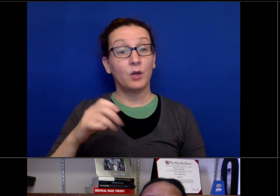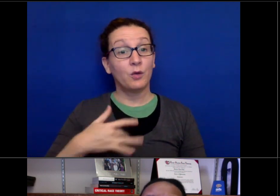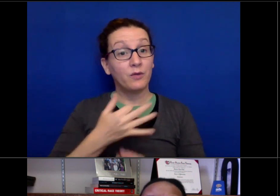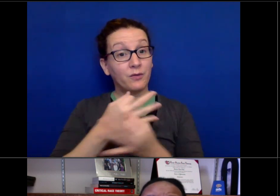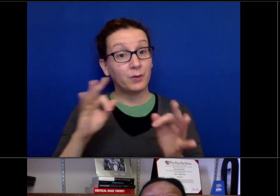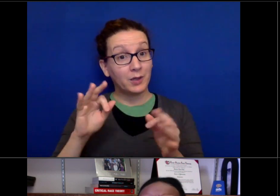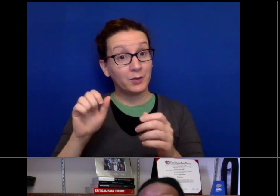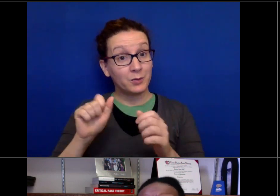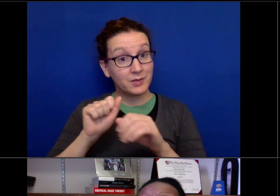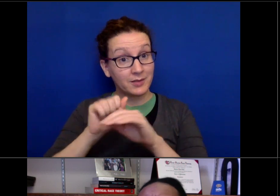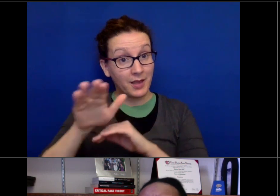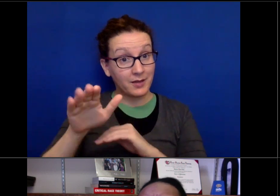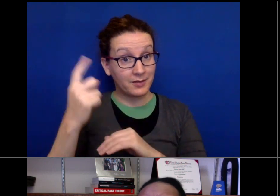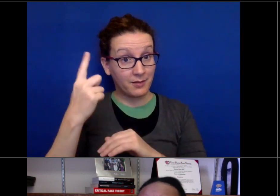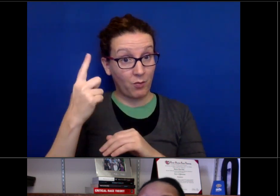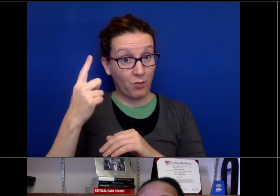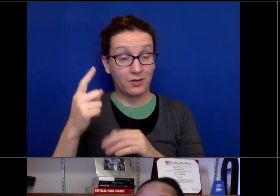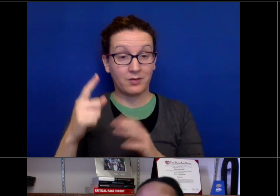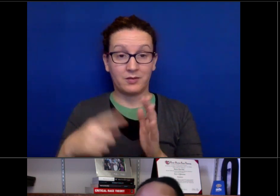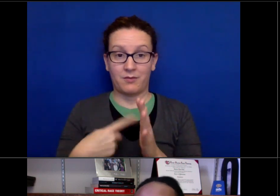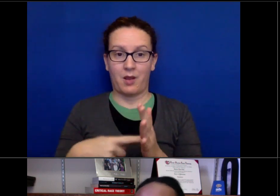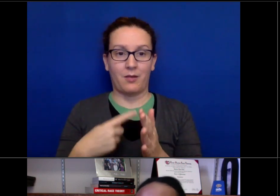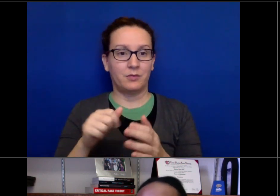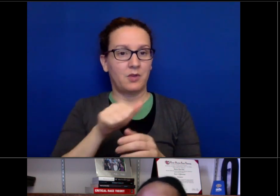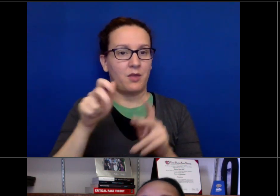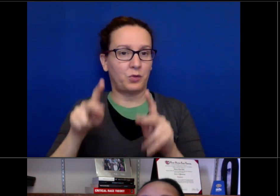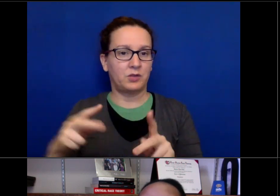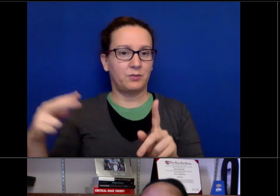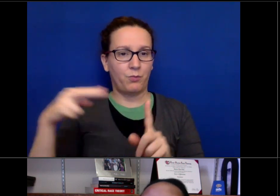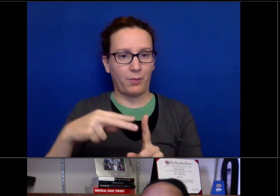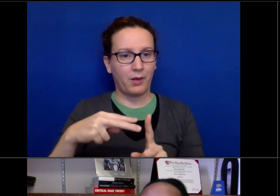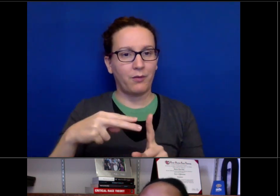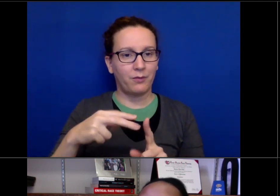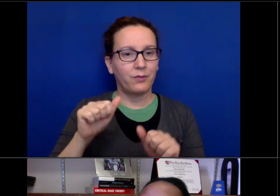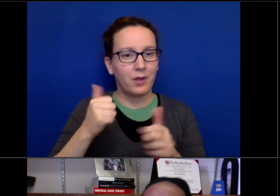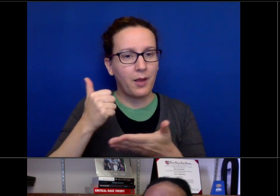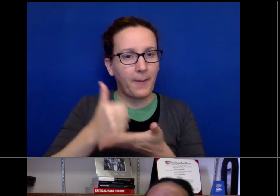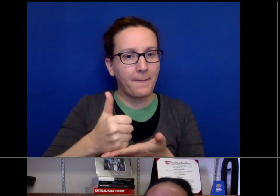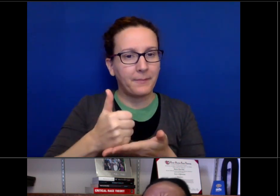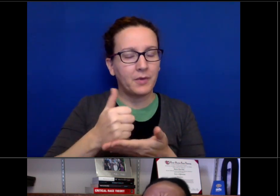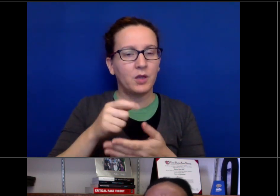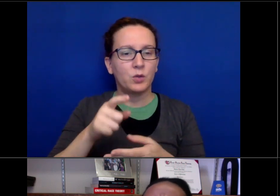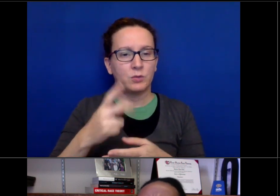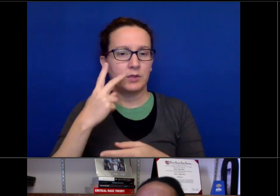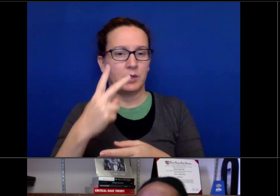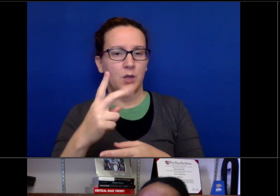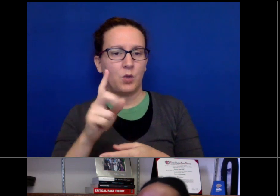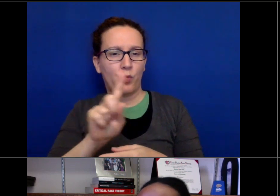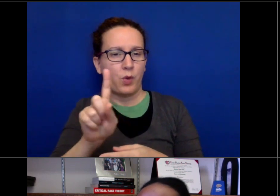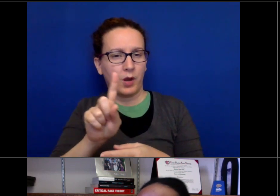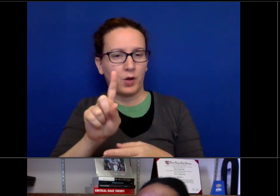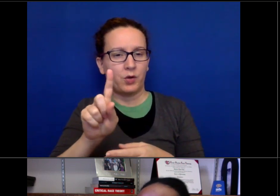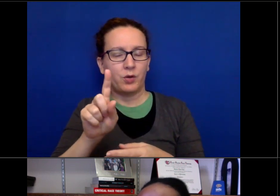this to someone sometimes, right? Sometimes someone else's perspective can help you see sort of where